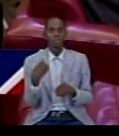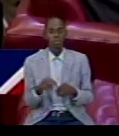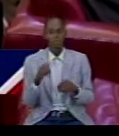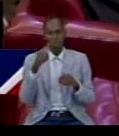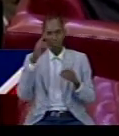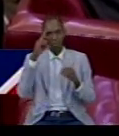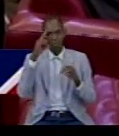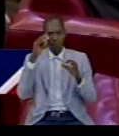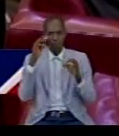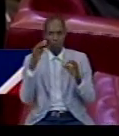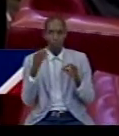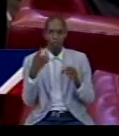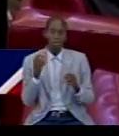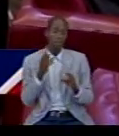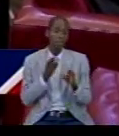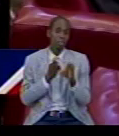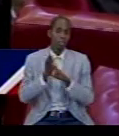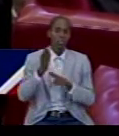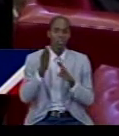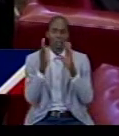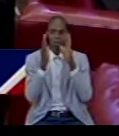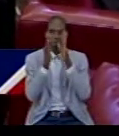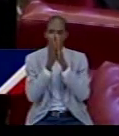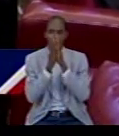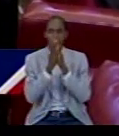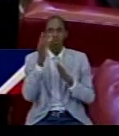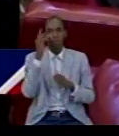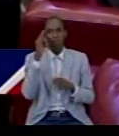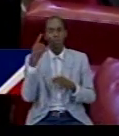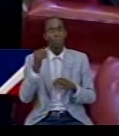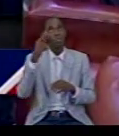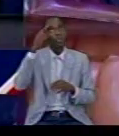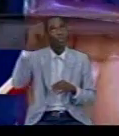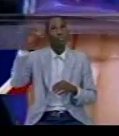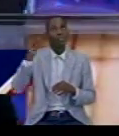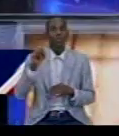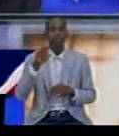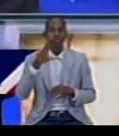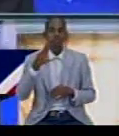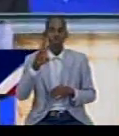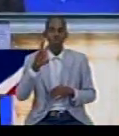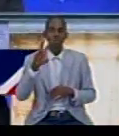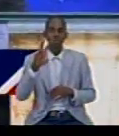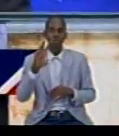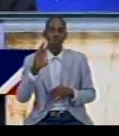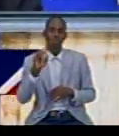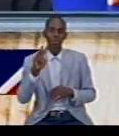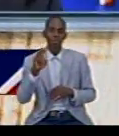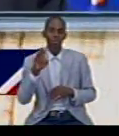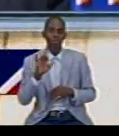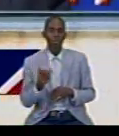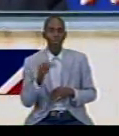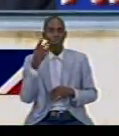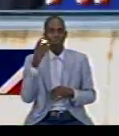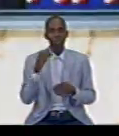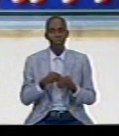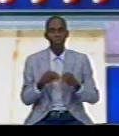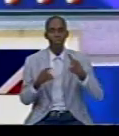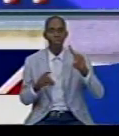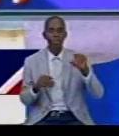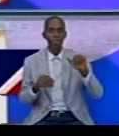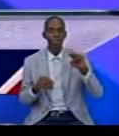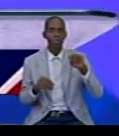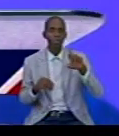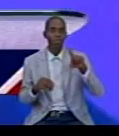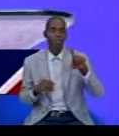decisive prayer for the dream's recovery. We're reading from Daniel chapter